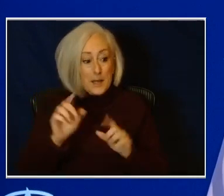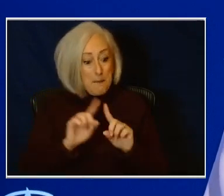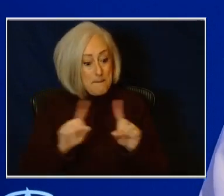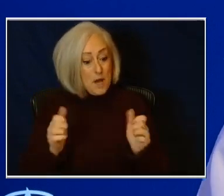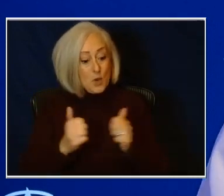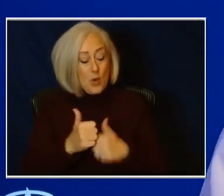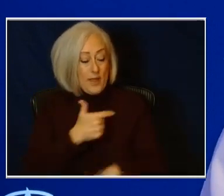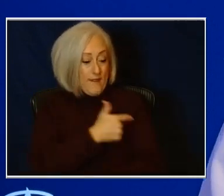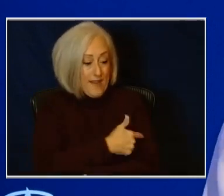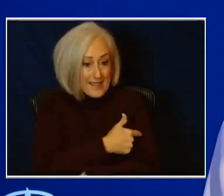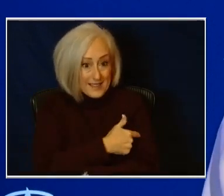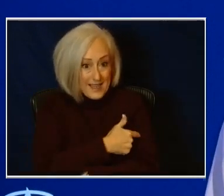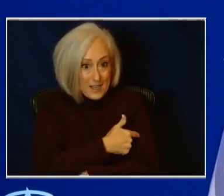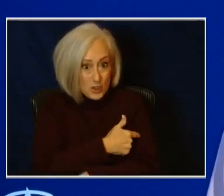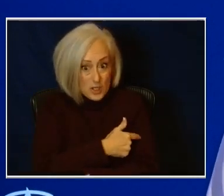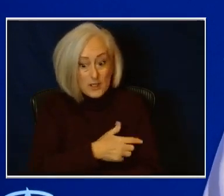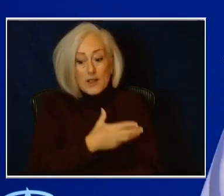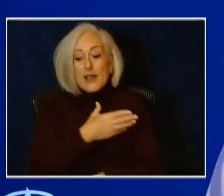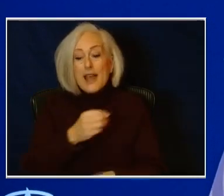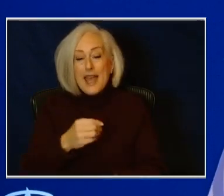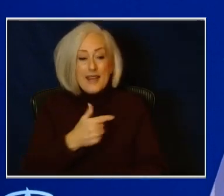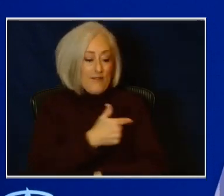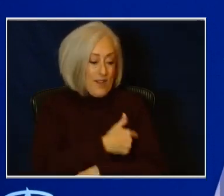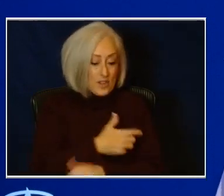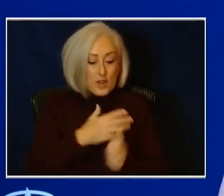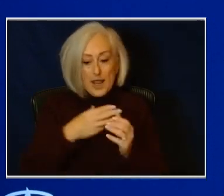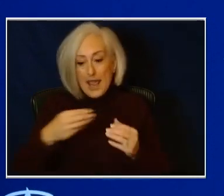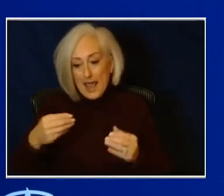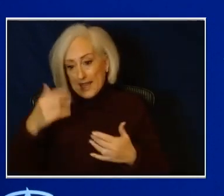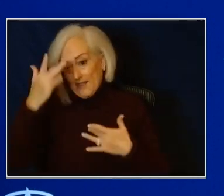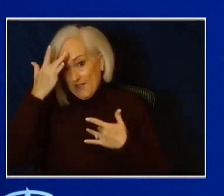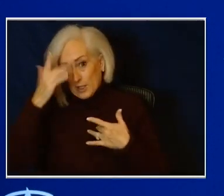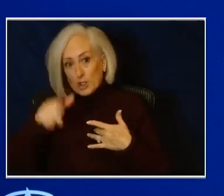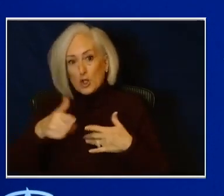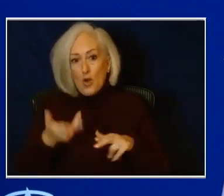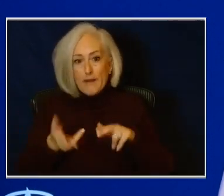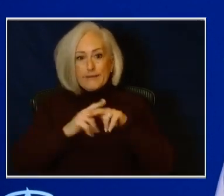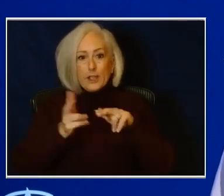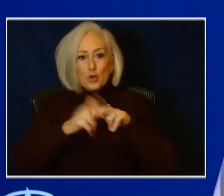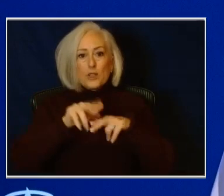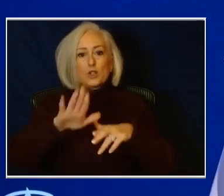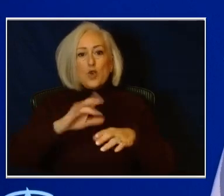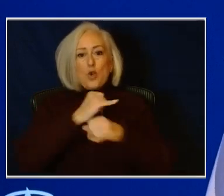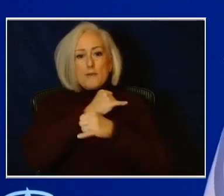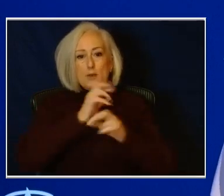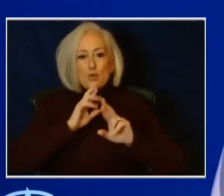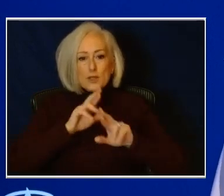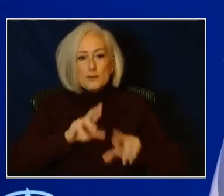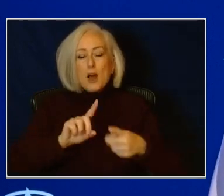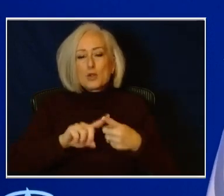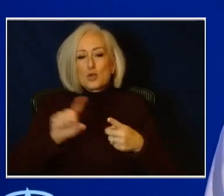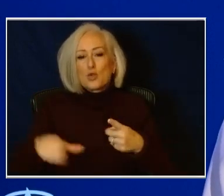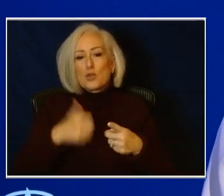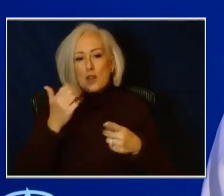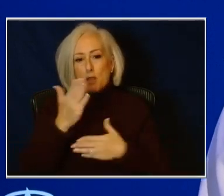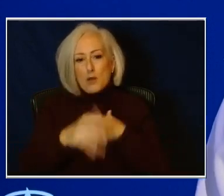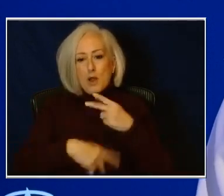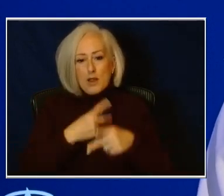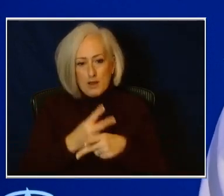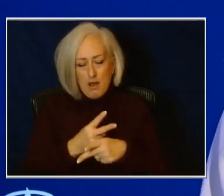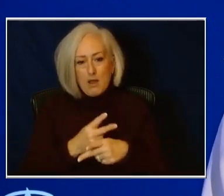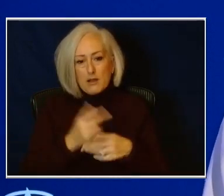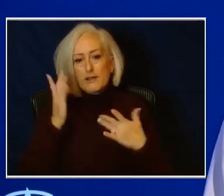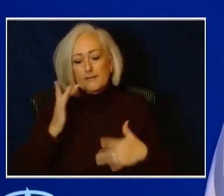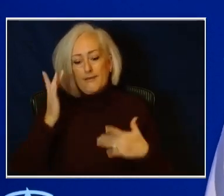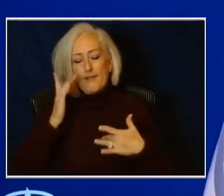of vaccination and infection, you're going to have built up that immune response to the other parts of the virus as well. So I